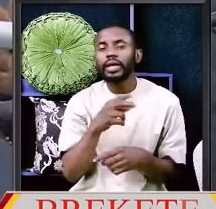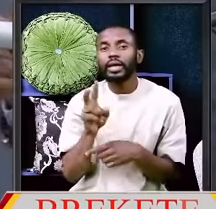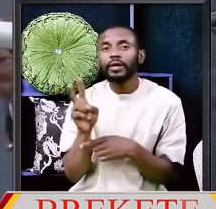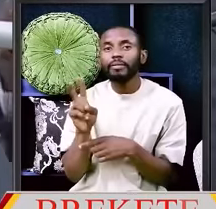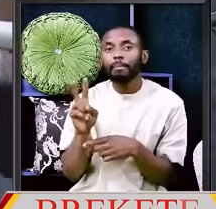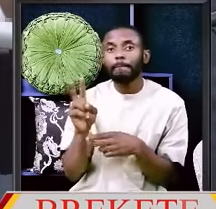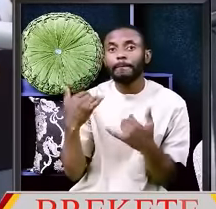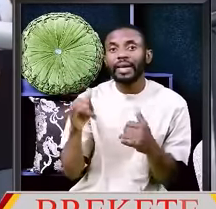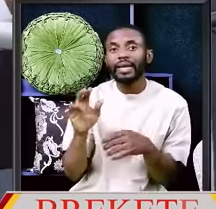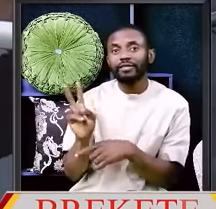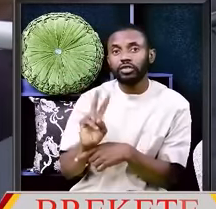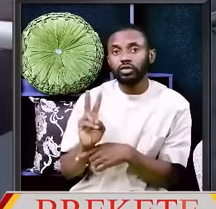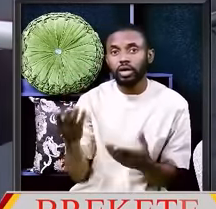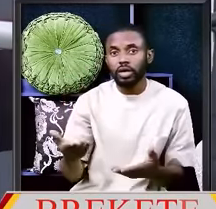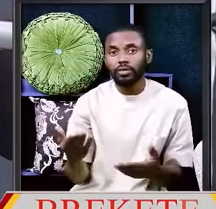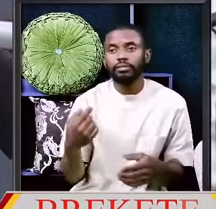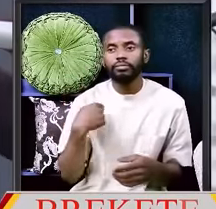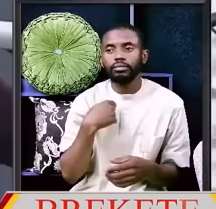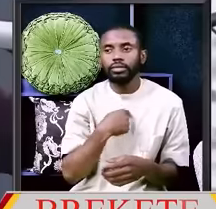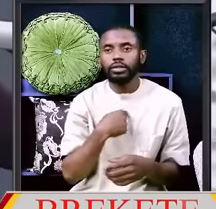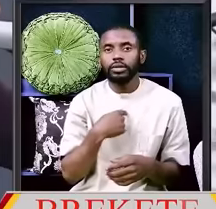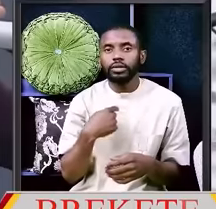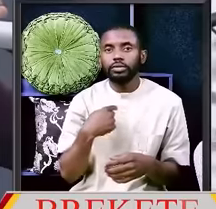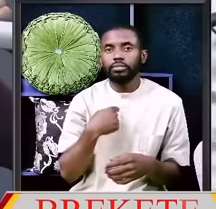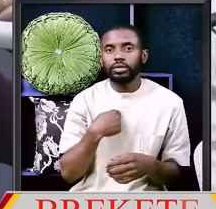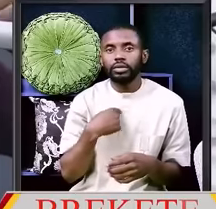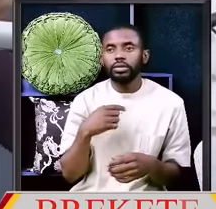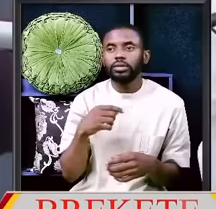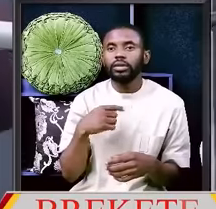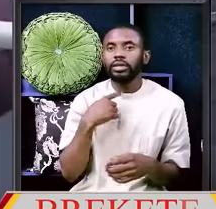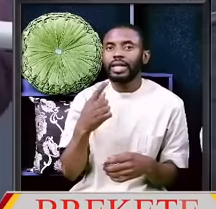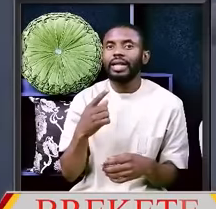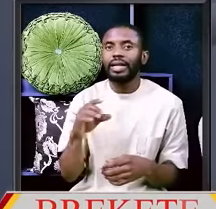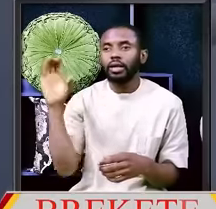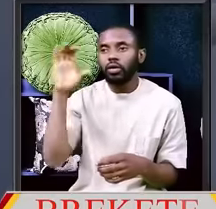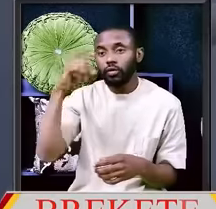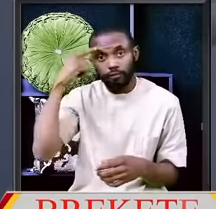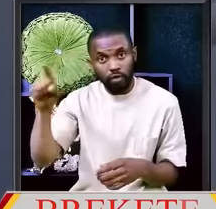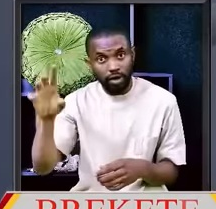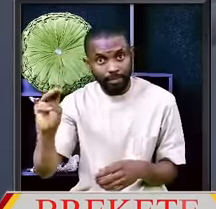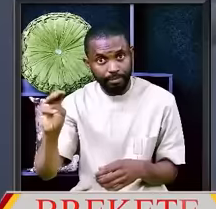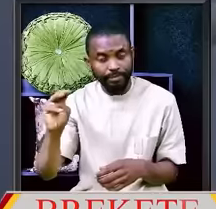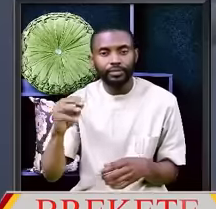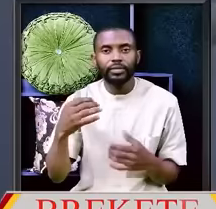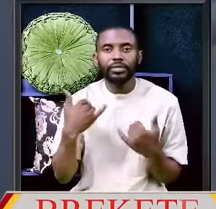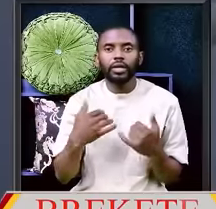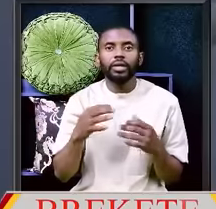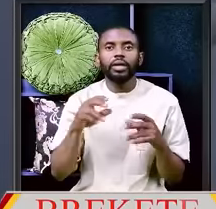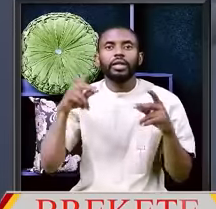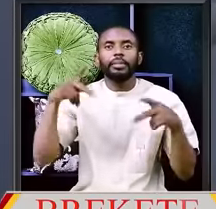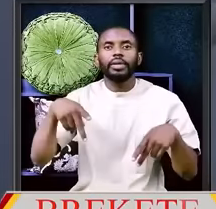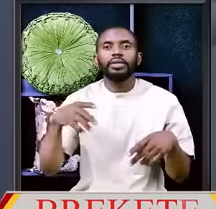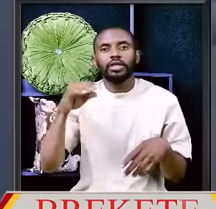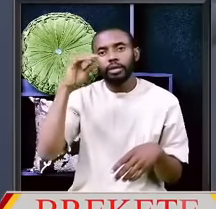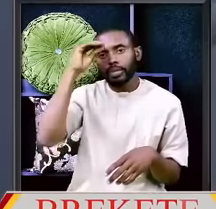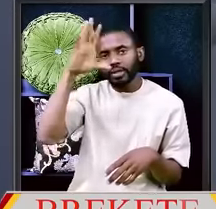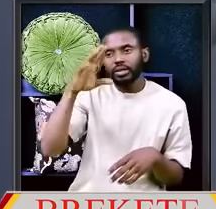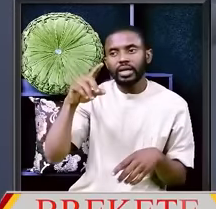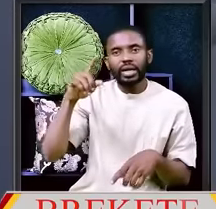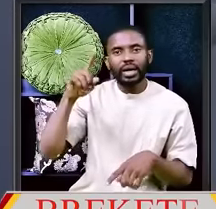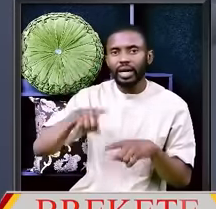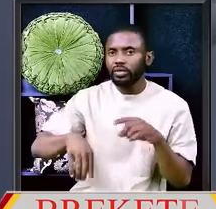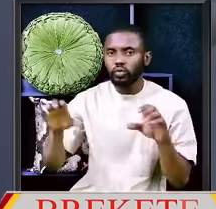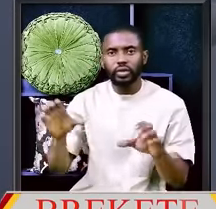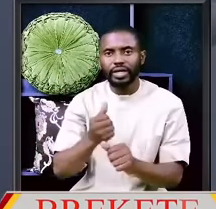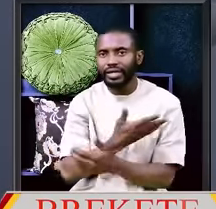here, where I talk, say, make them go look for him. Now, the person, because the man know they fit do